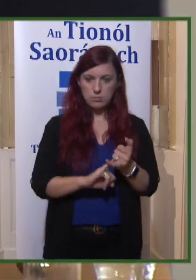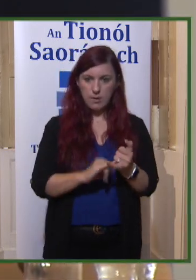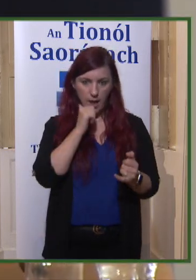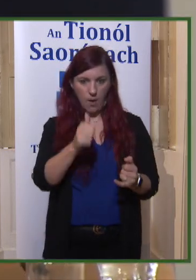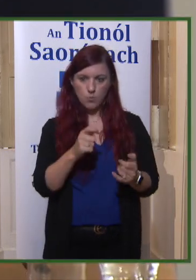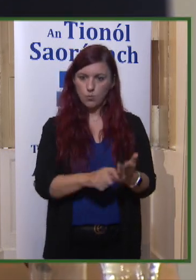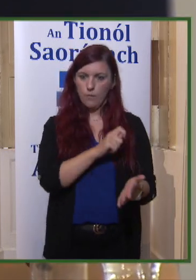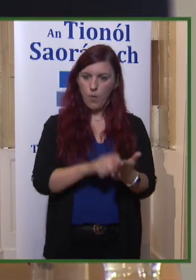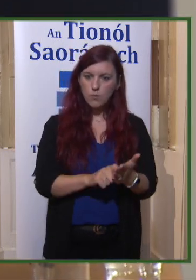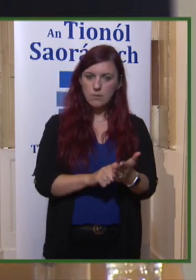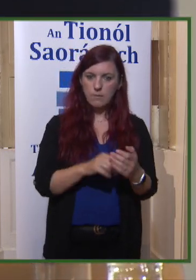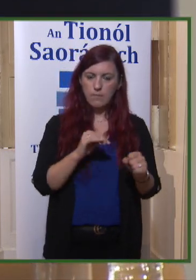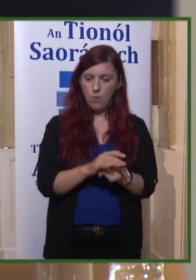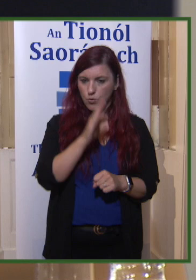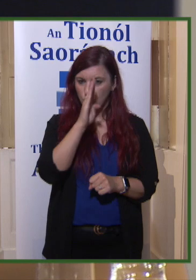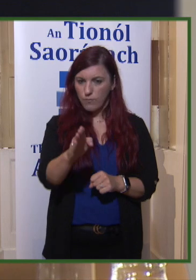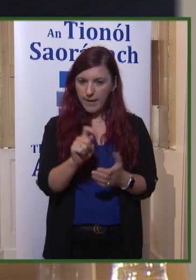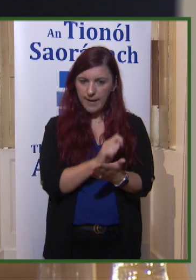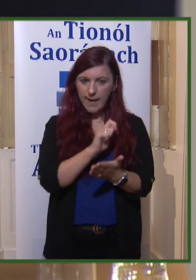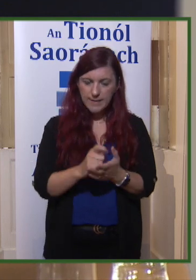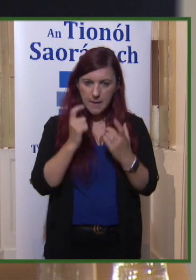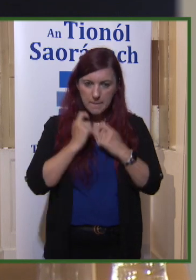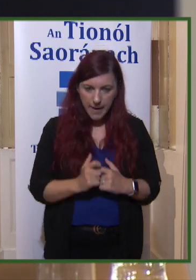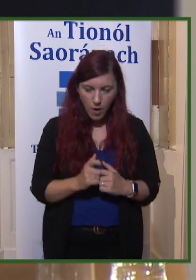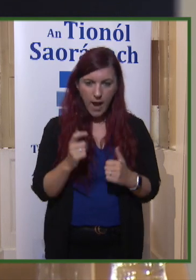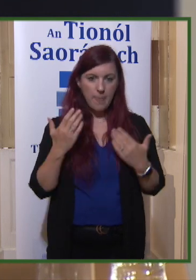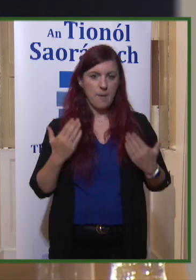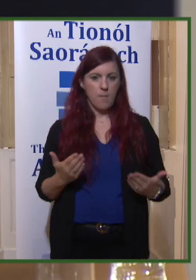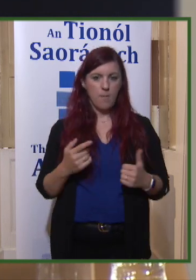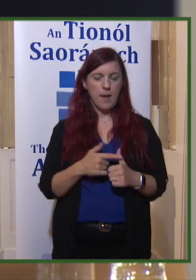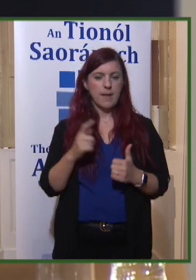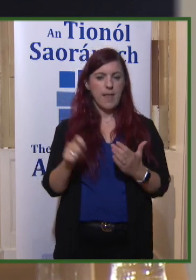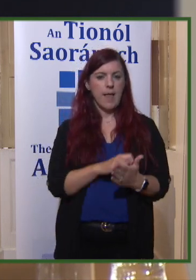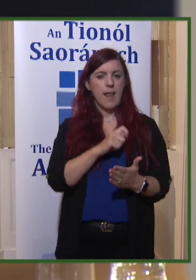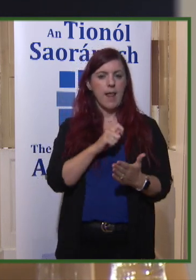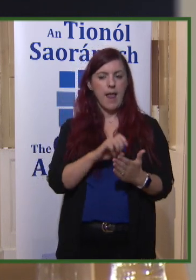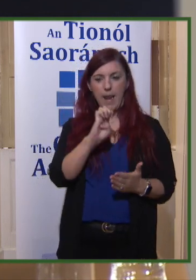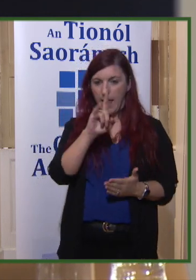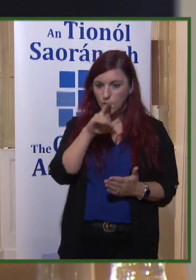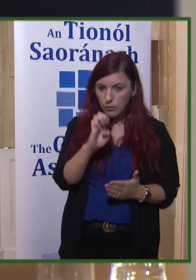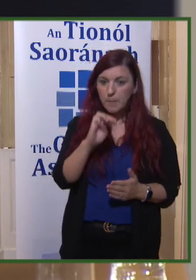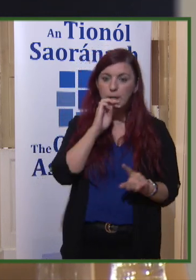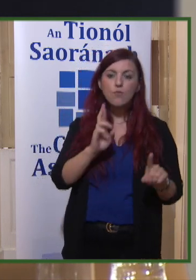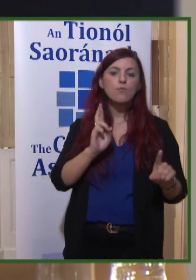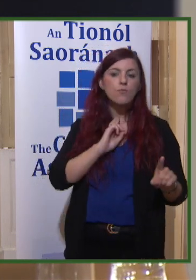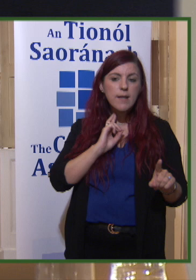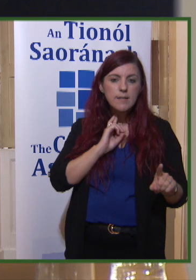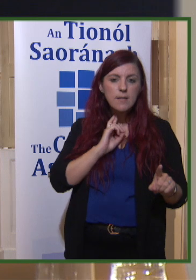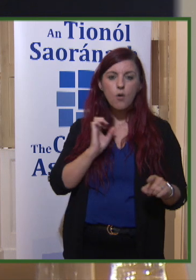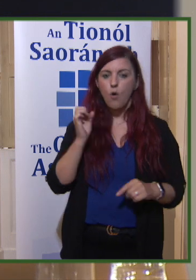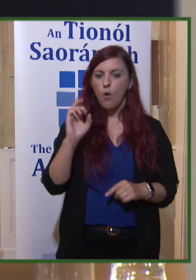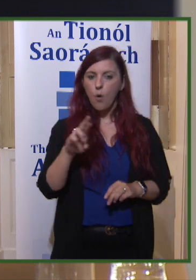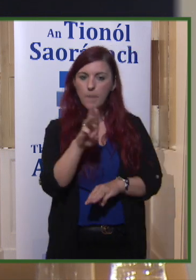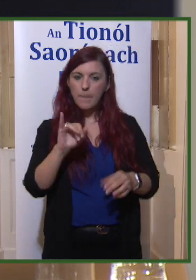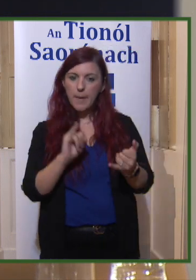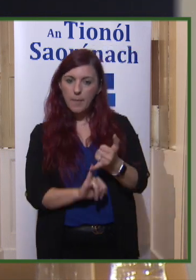in an election for a directly elected mayor? It is the electorate comprised of residents of Dublin or those entitled